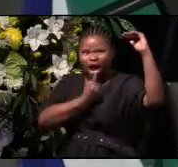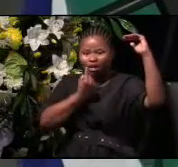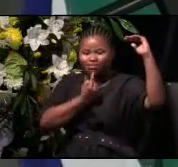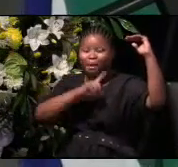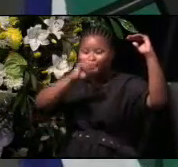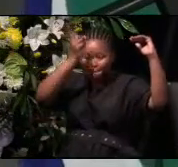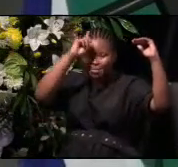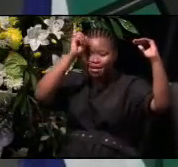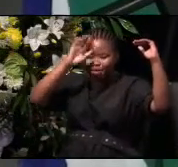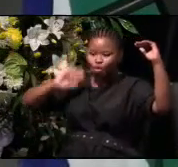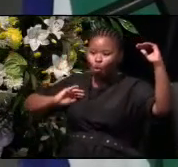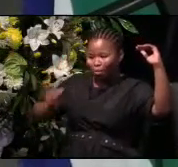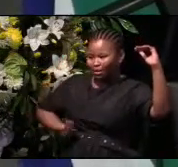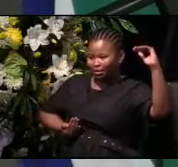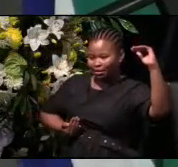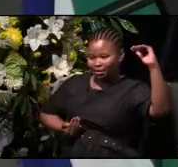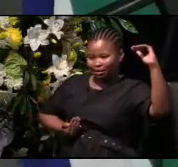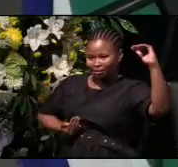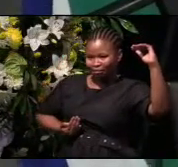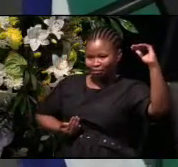black women